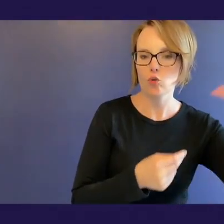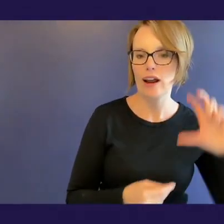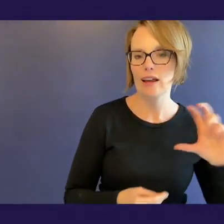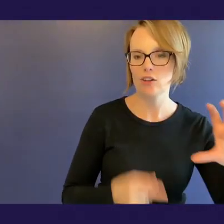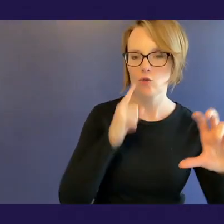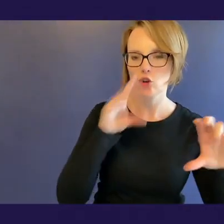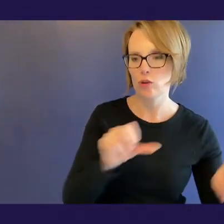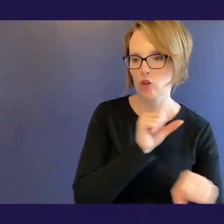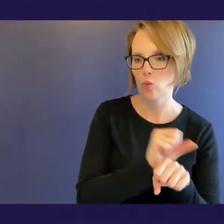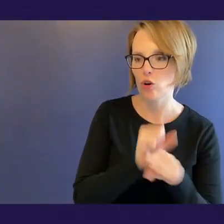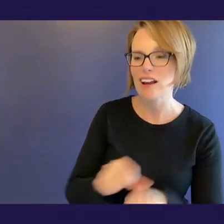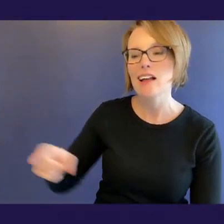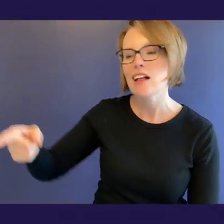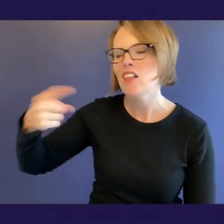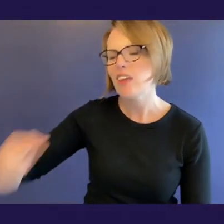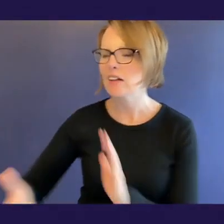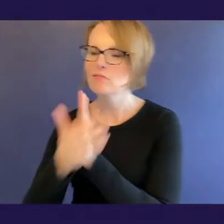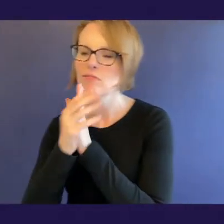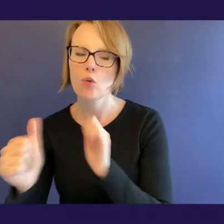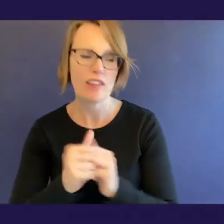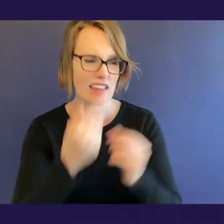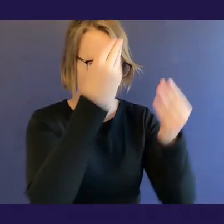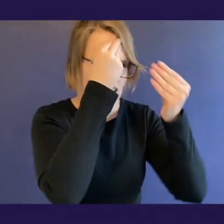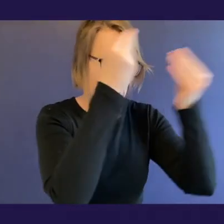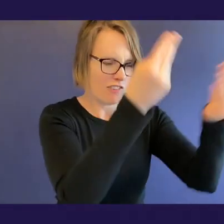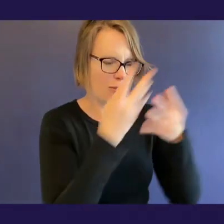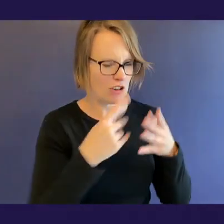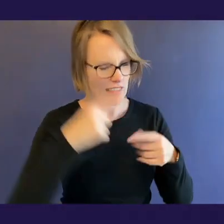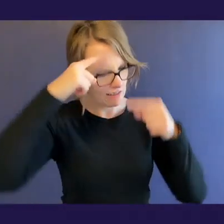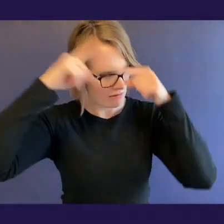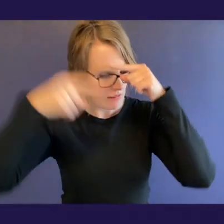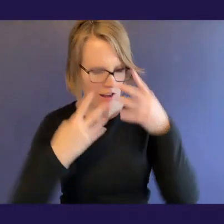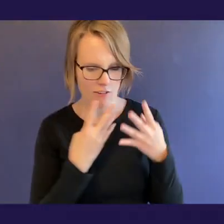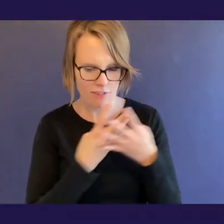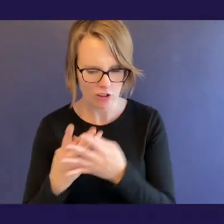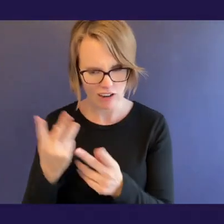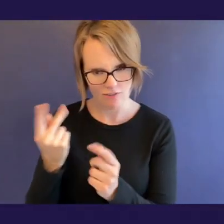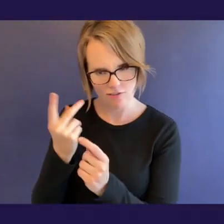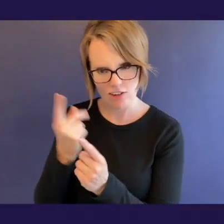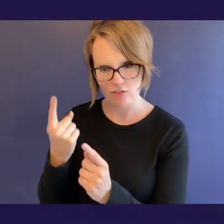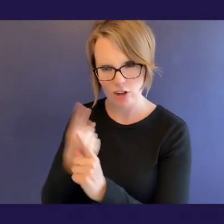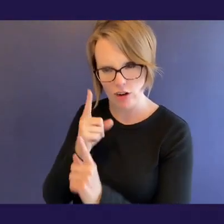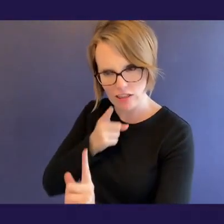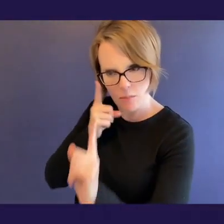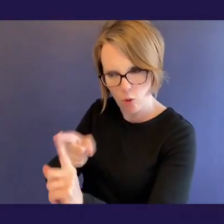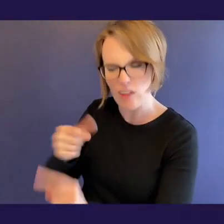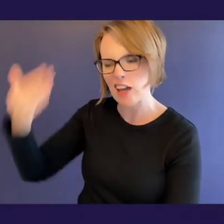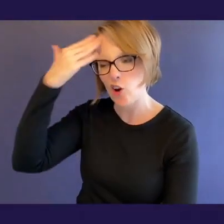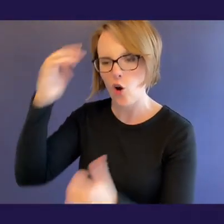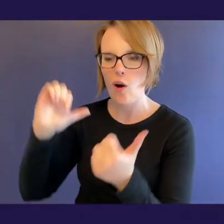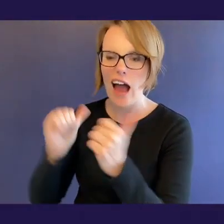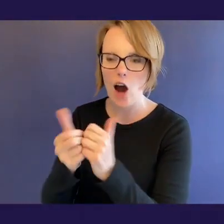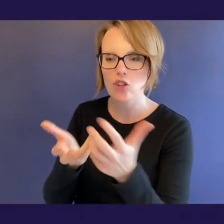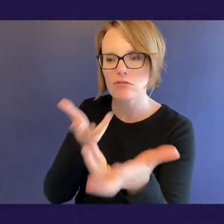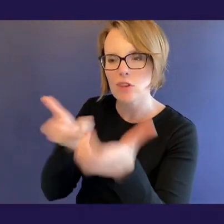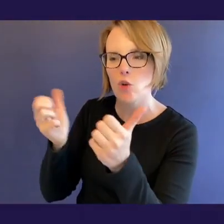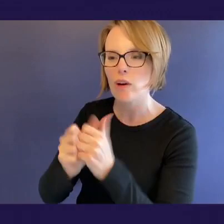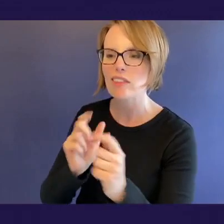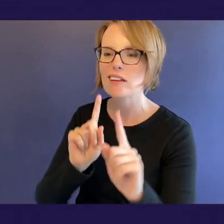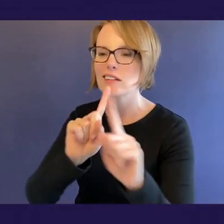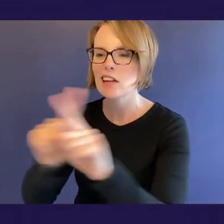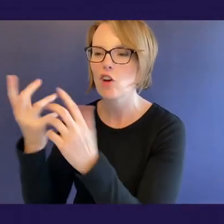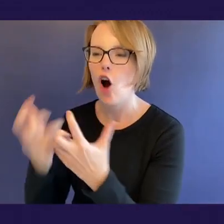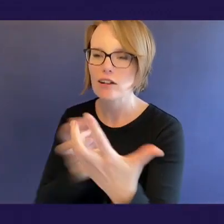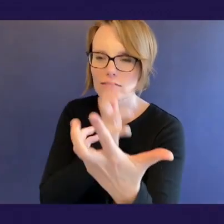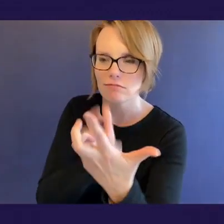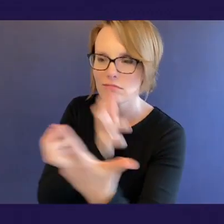of information very quickly, immediately understand the through line, are trained to communicate to different audiences from day one of their training, and often